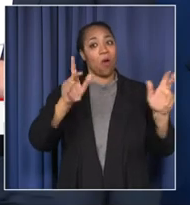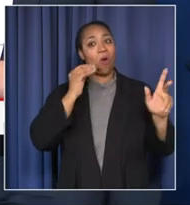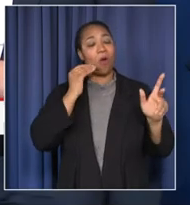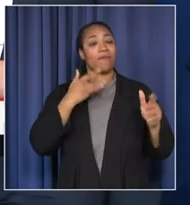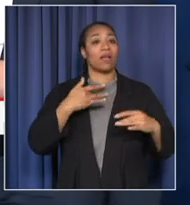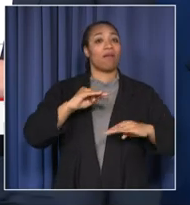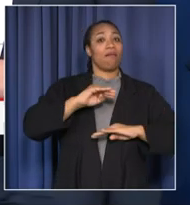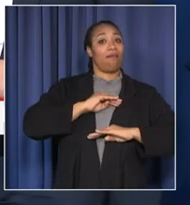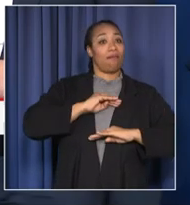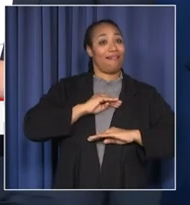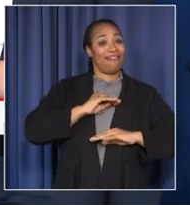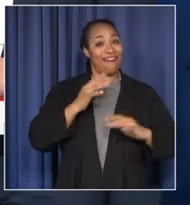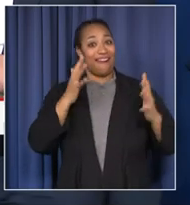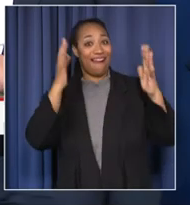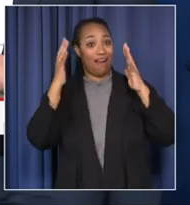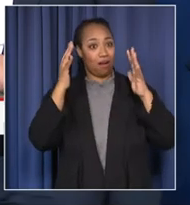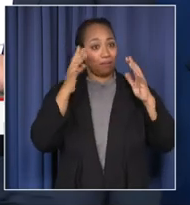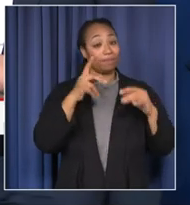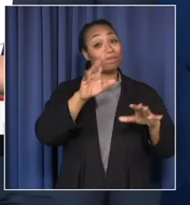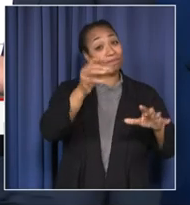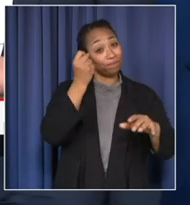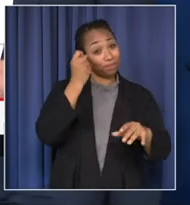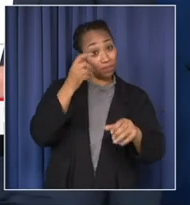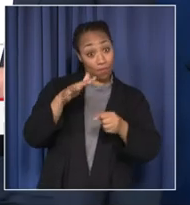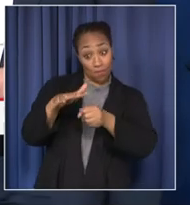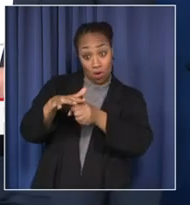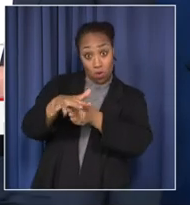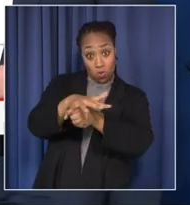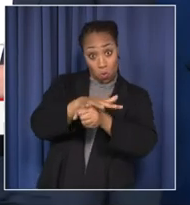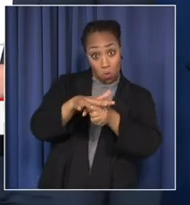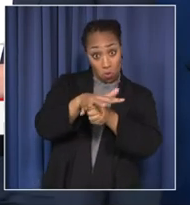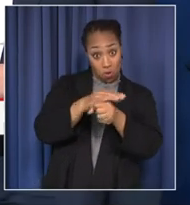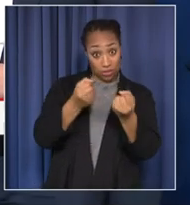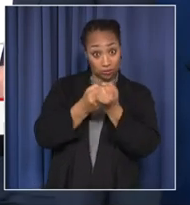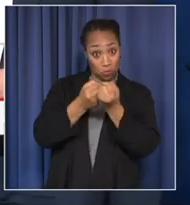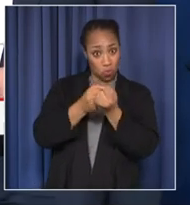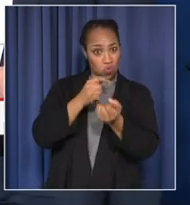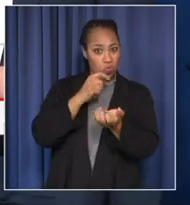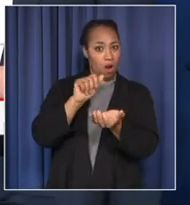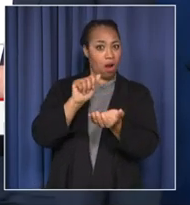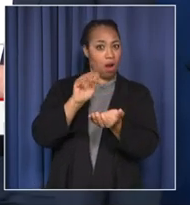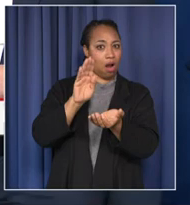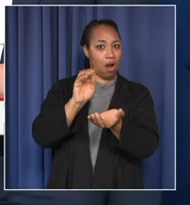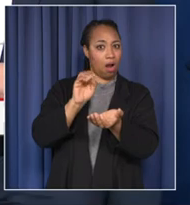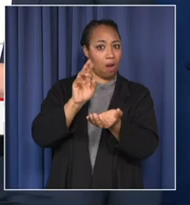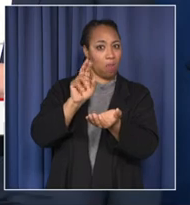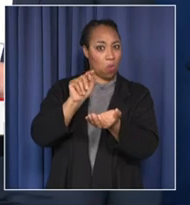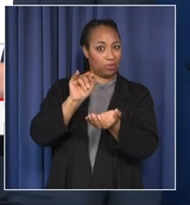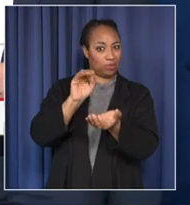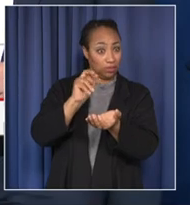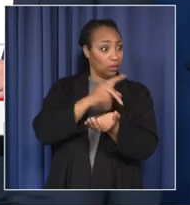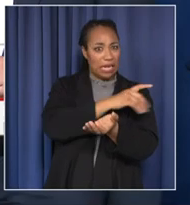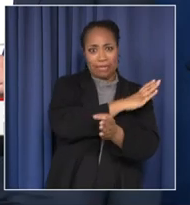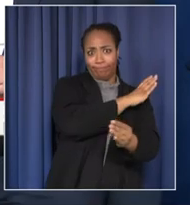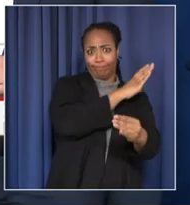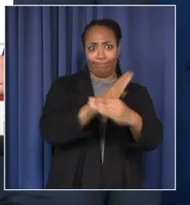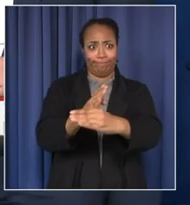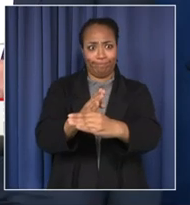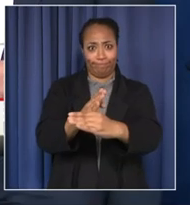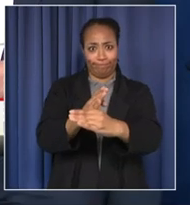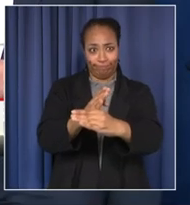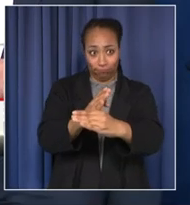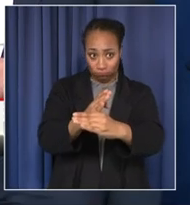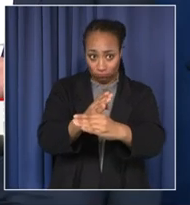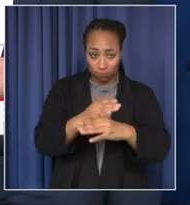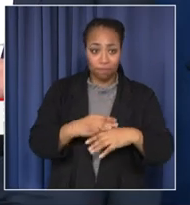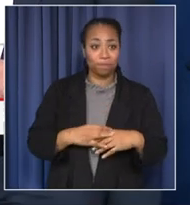on cannabis regulation, which is really dangerous, actually. And we've had other